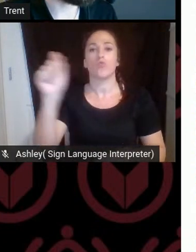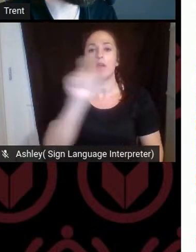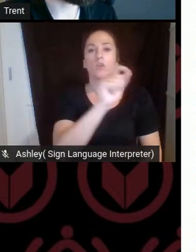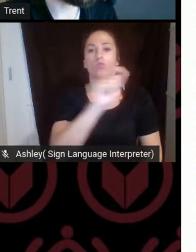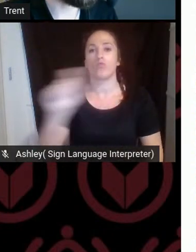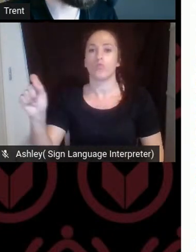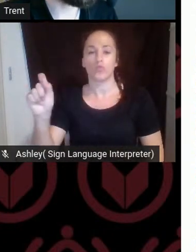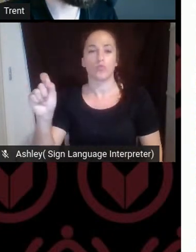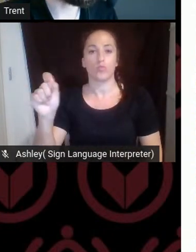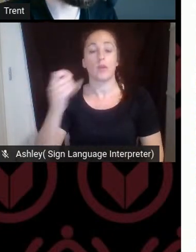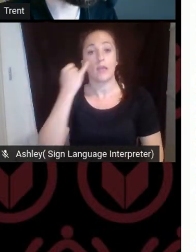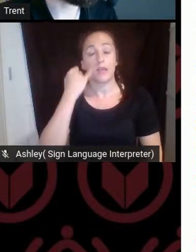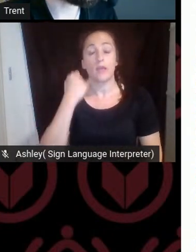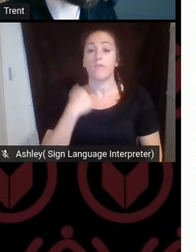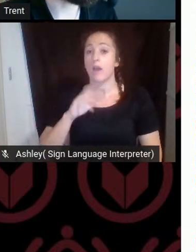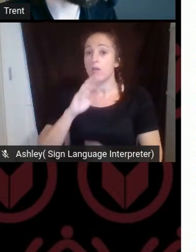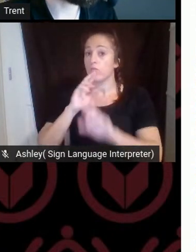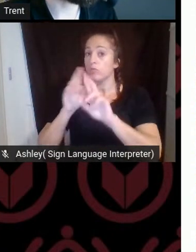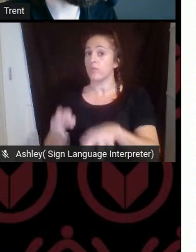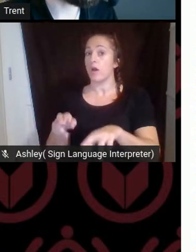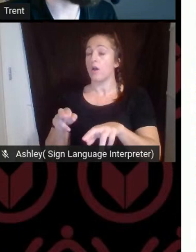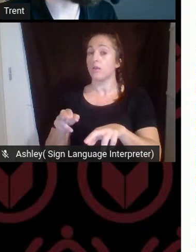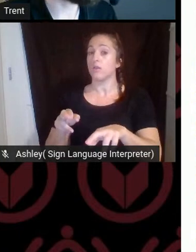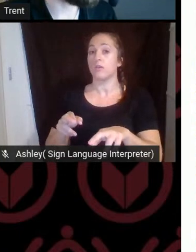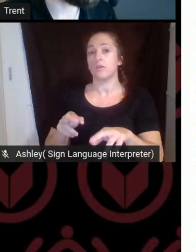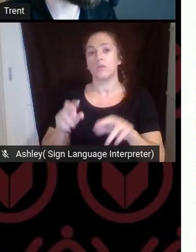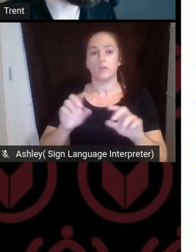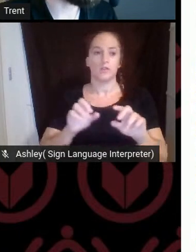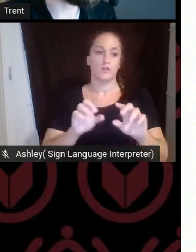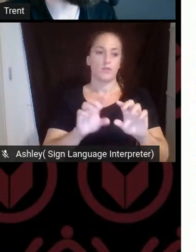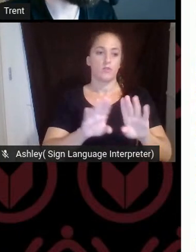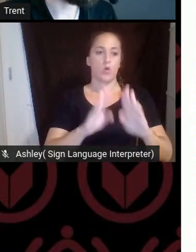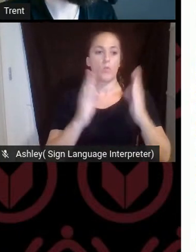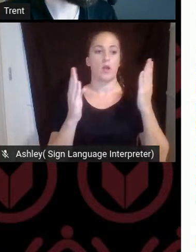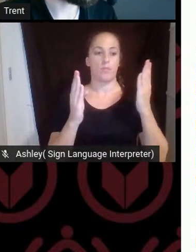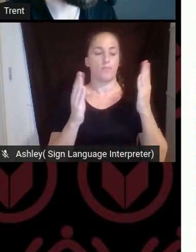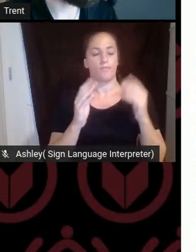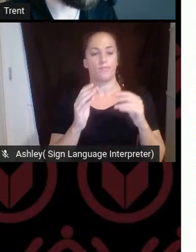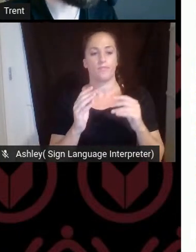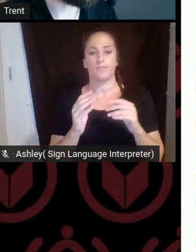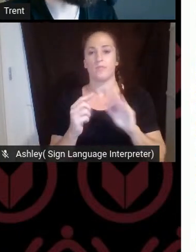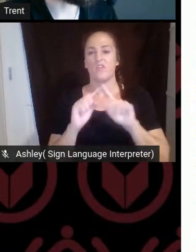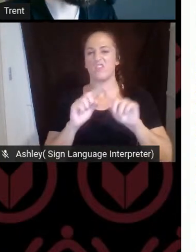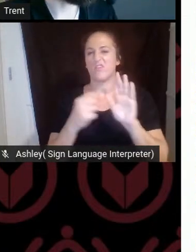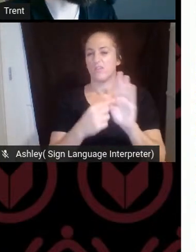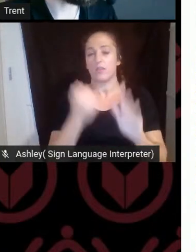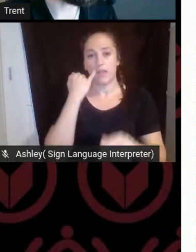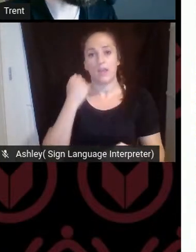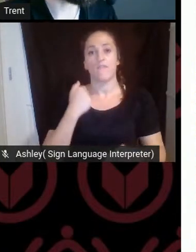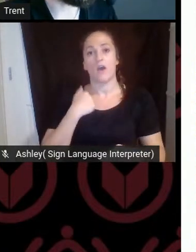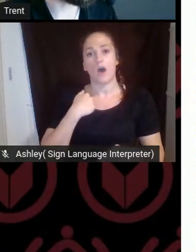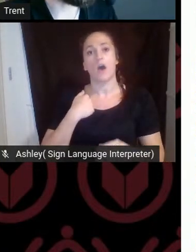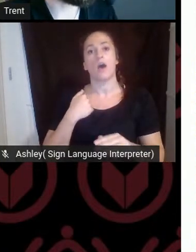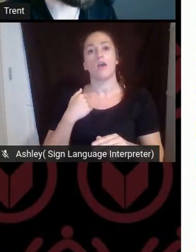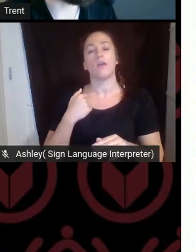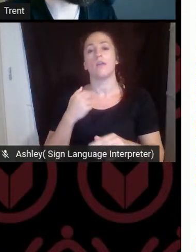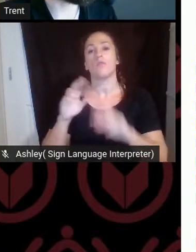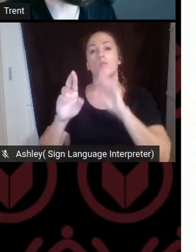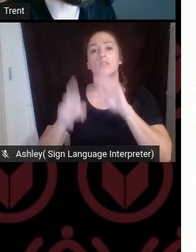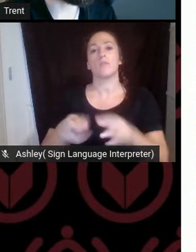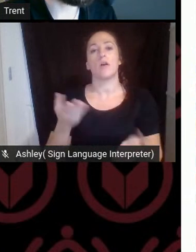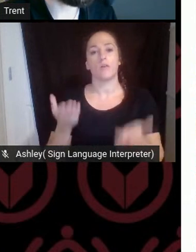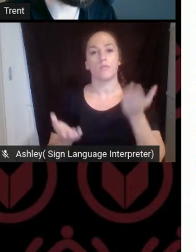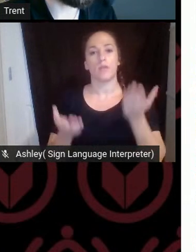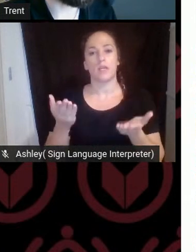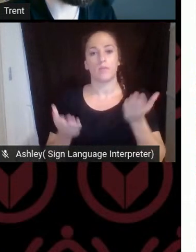If I say on an event, I'm going to click to open this one in RSVP. If I say maybe, you'll see these horizontal